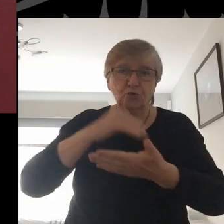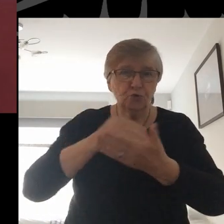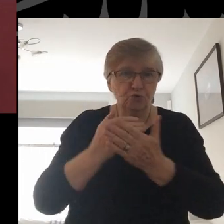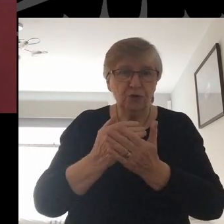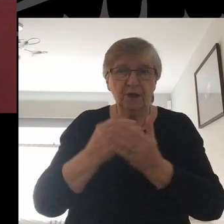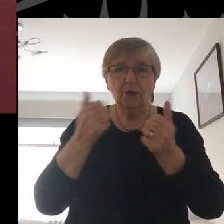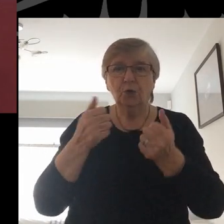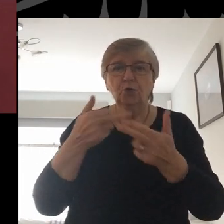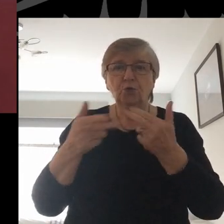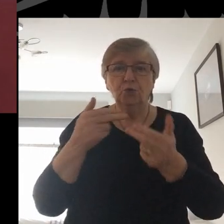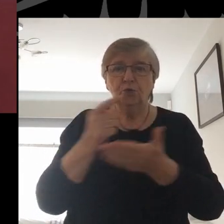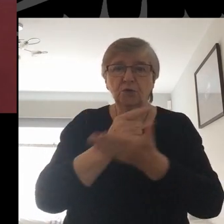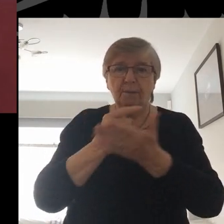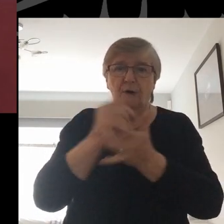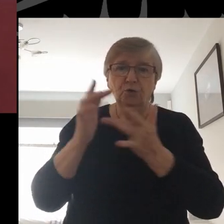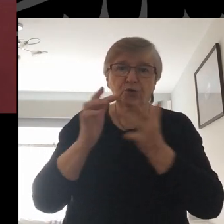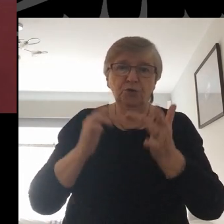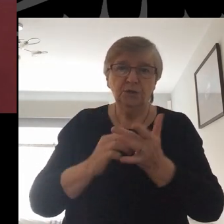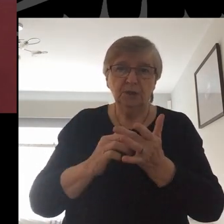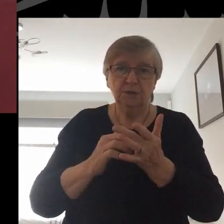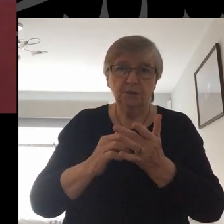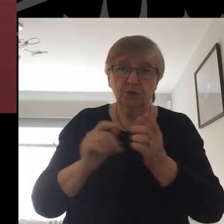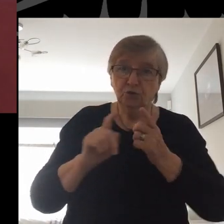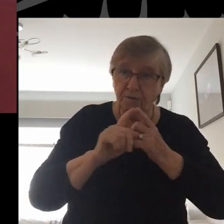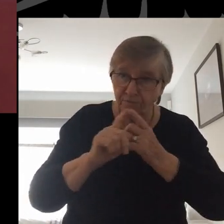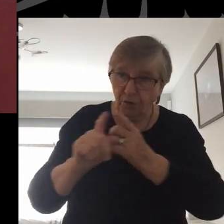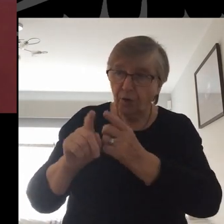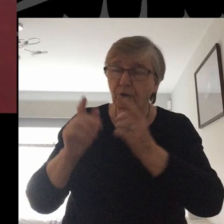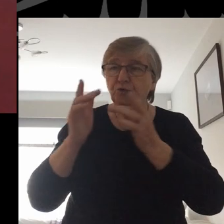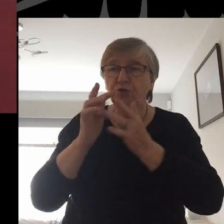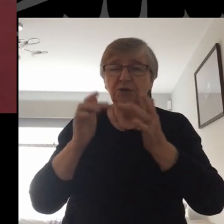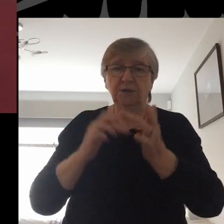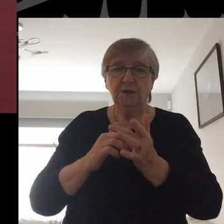good news, to follow Jesus.